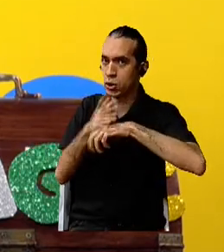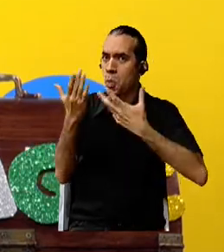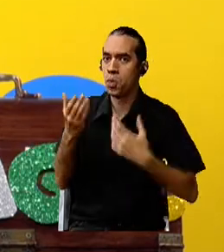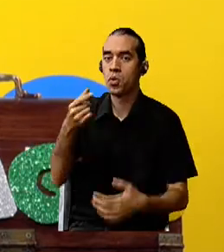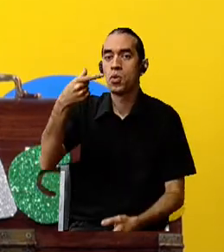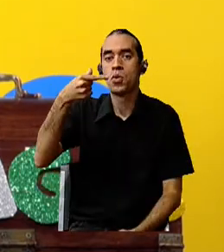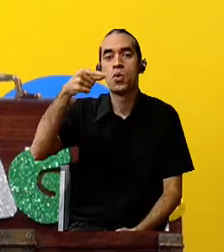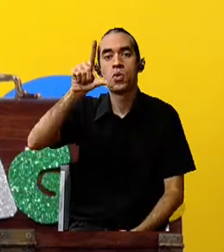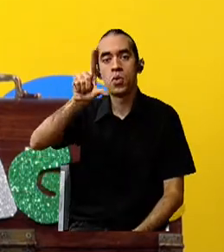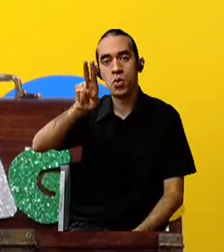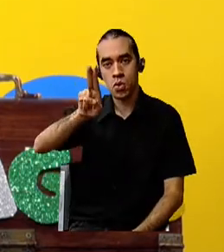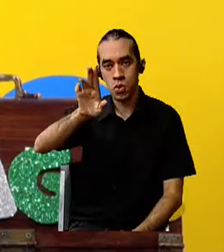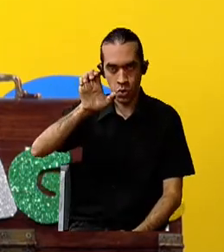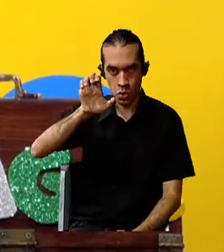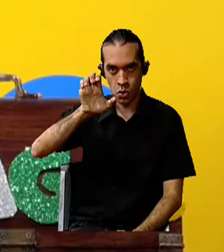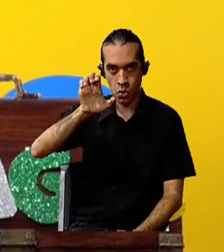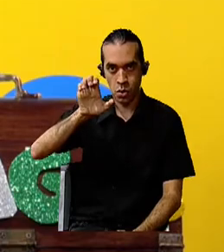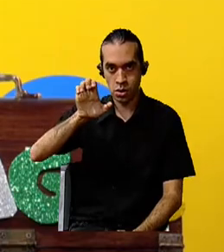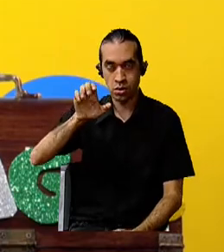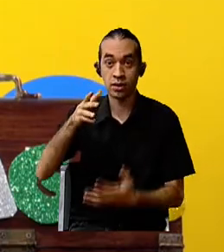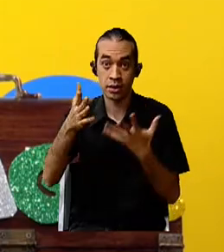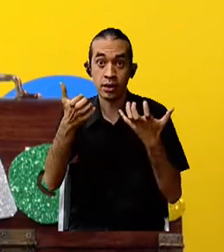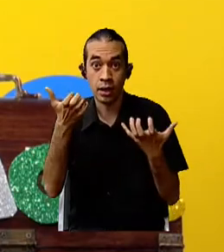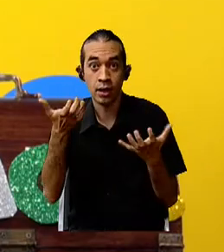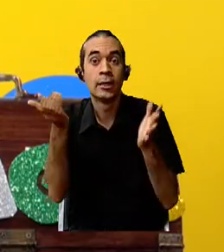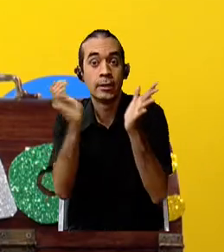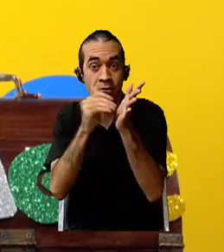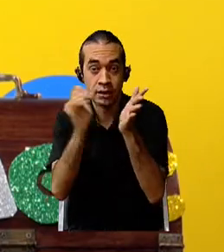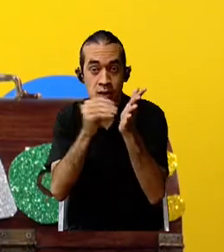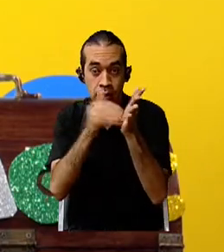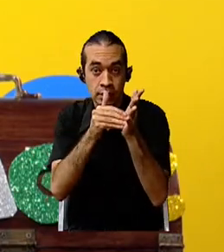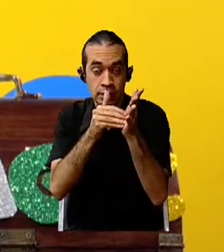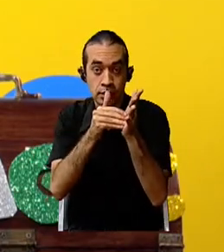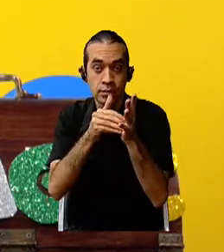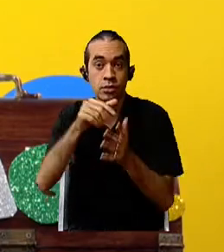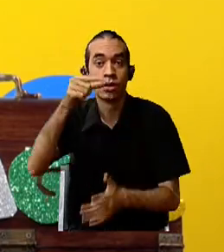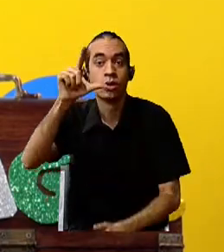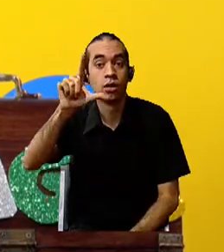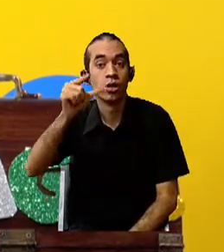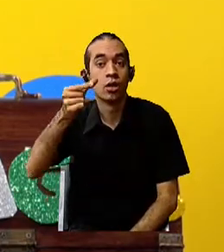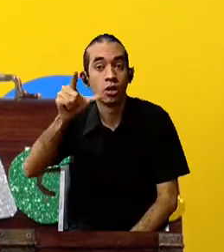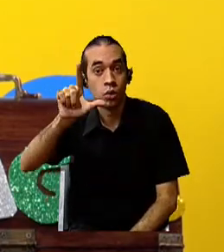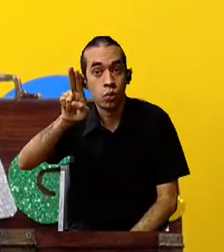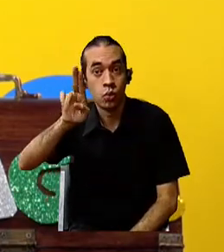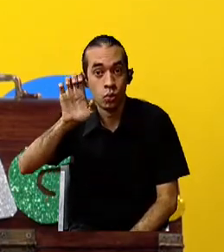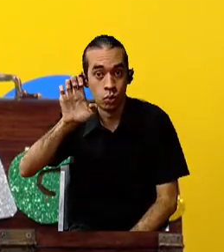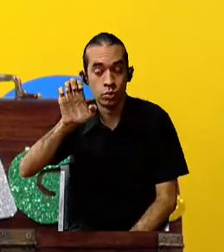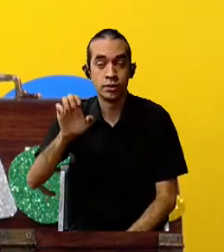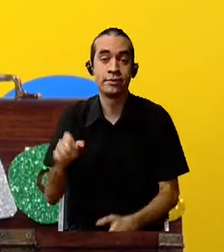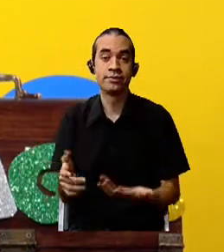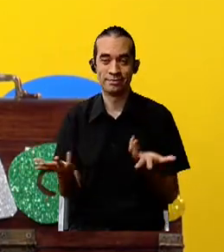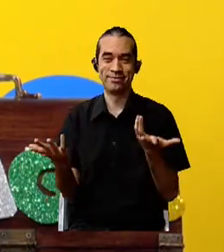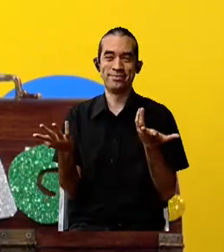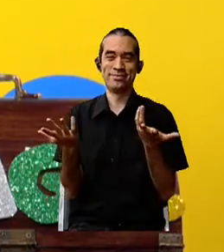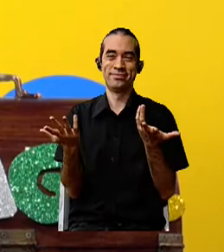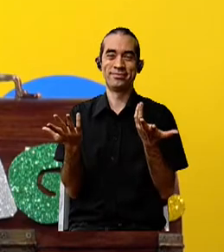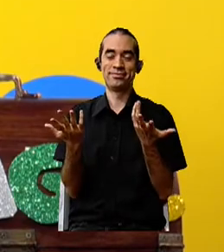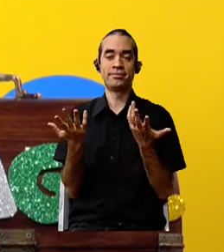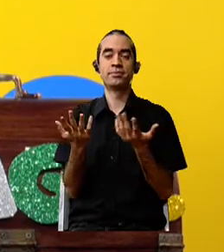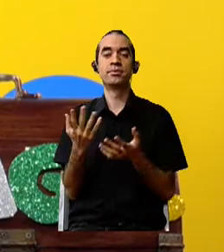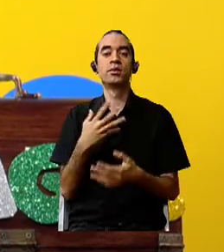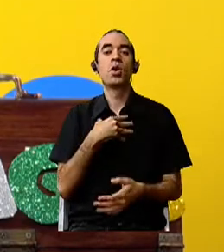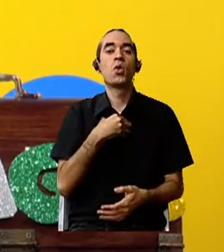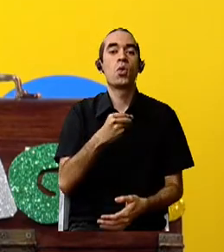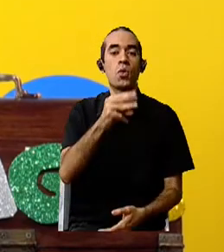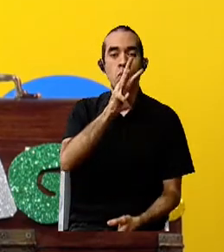it's glue. Do you want to repeat at home, please? Glue, yes. And it is a white